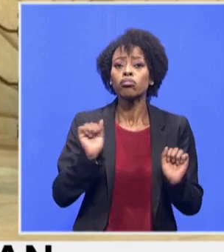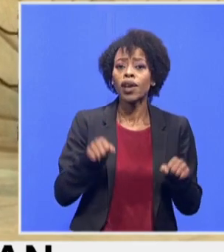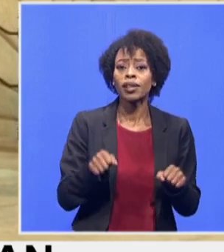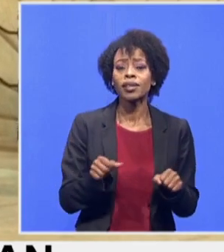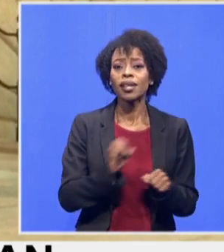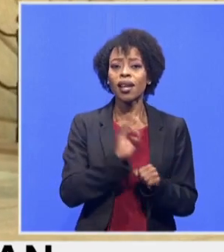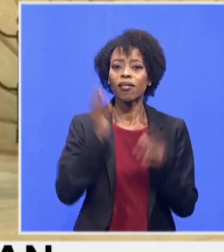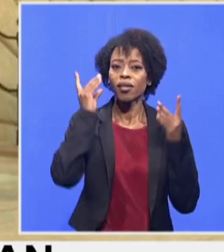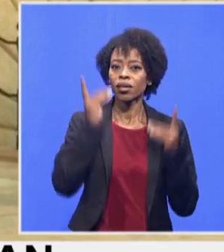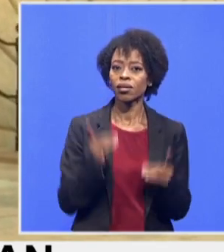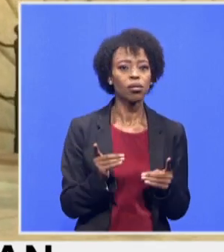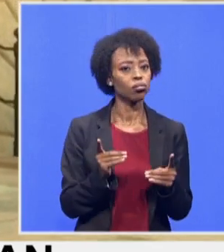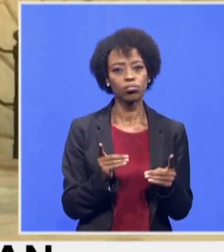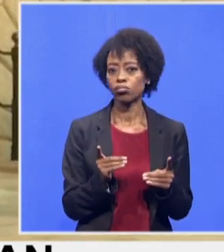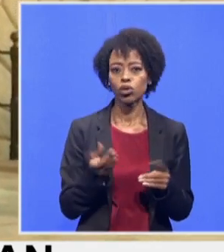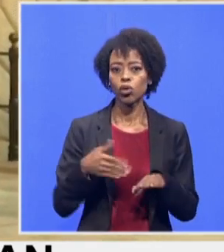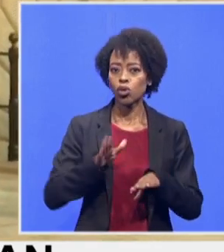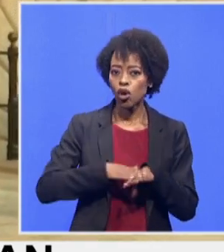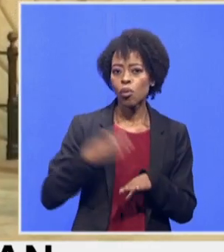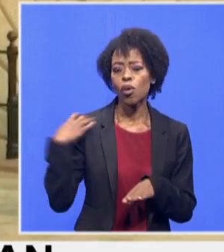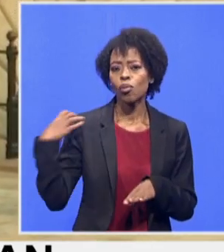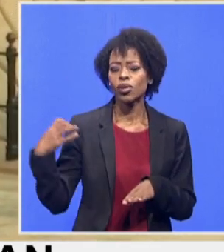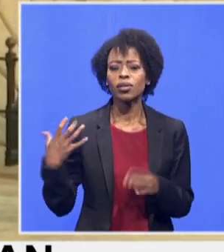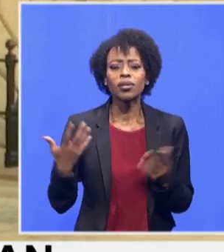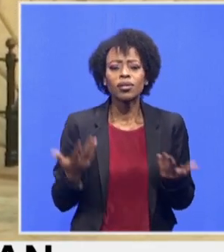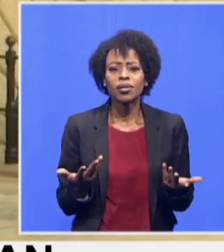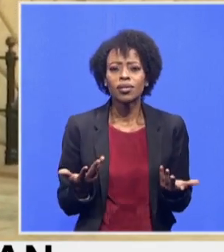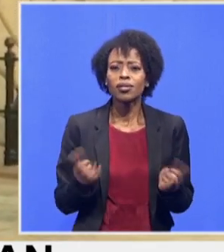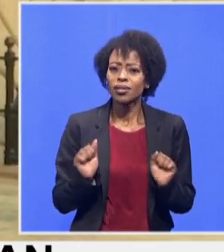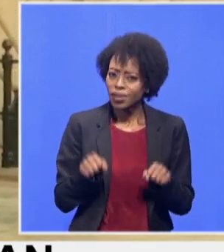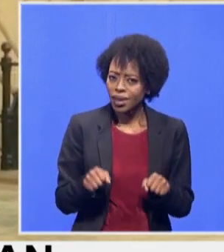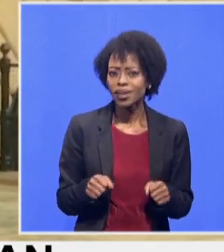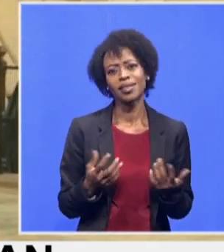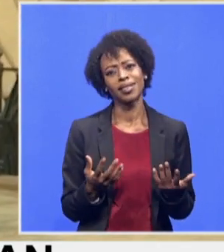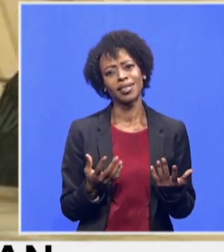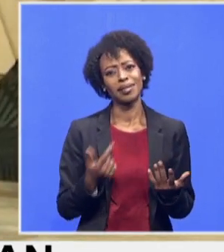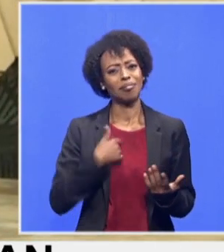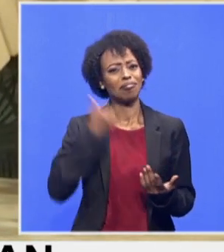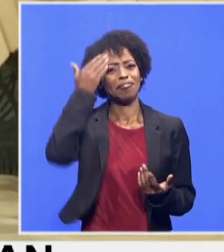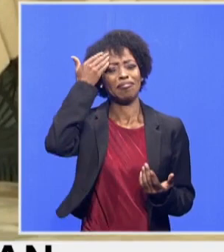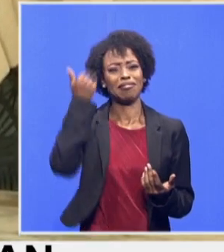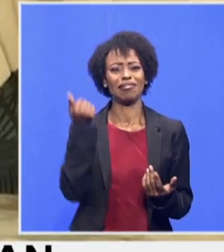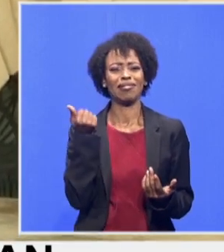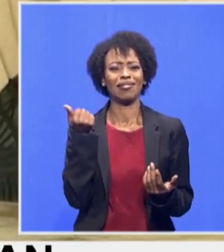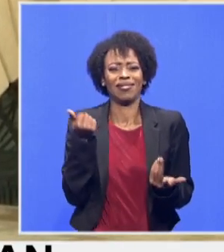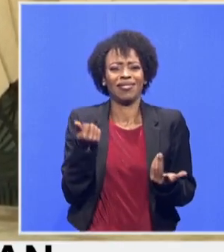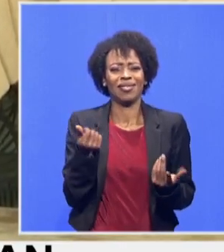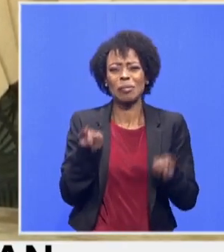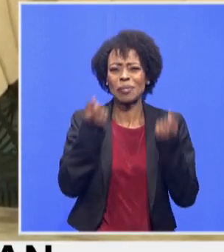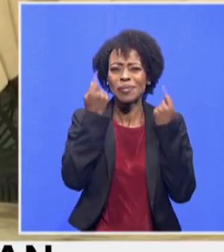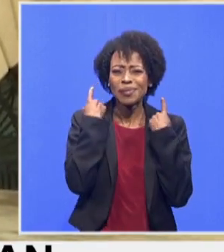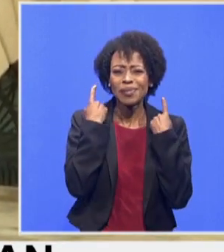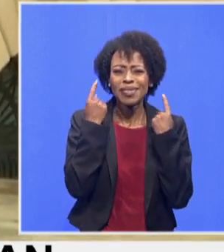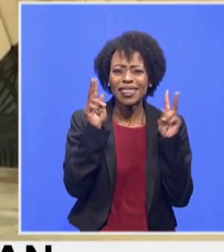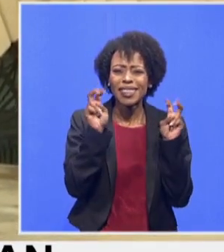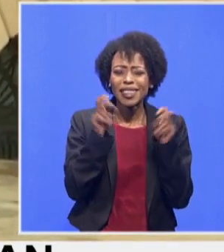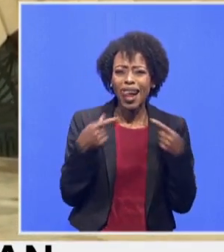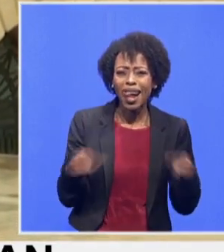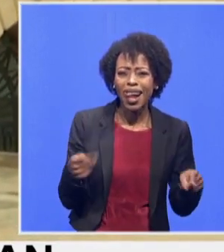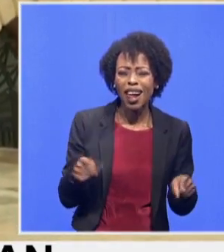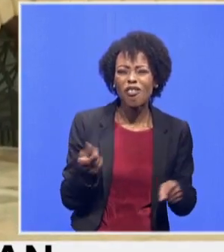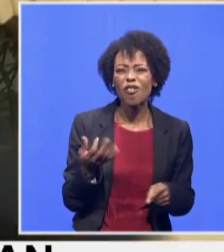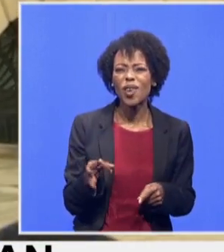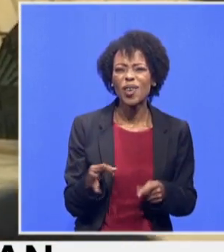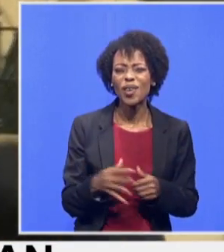If he decides that you're no longer the minister, so be it also. So I don't know. I don't understand why is there anything to be scared